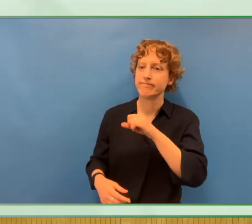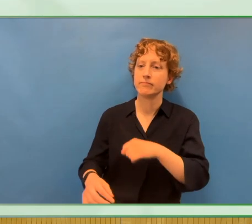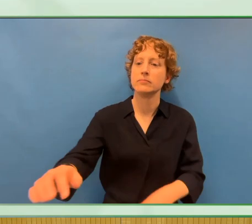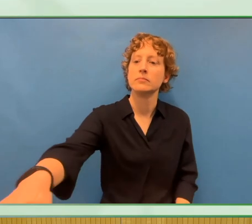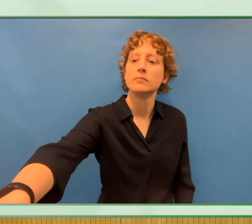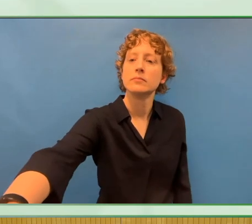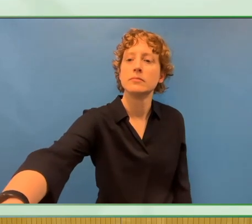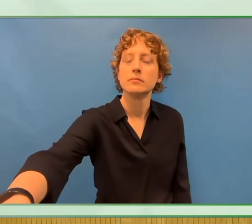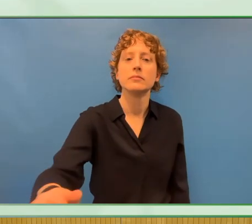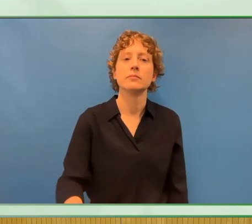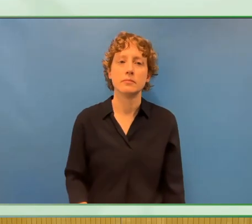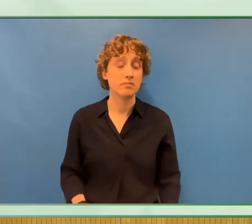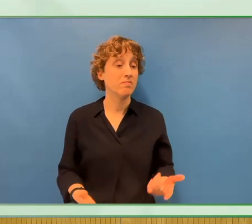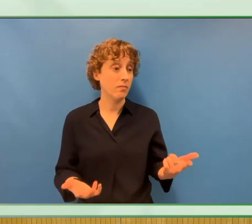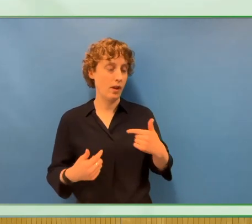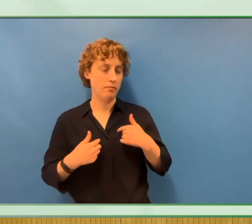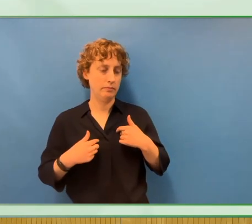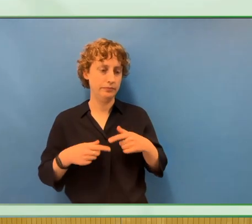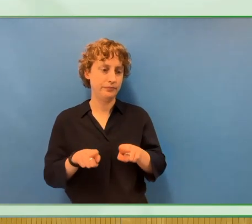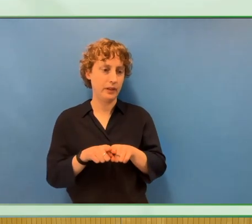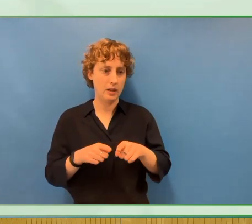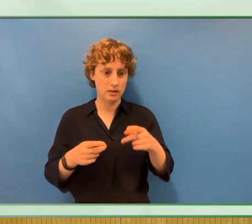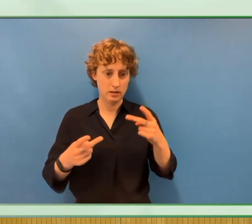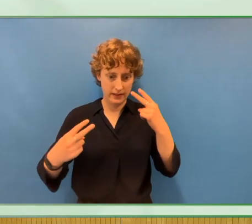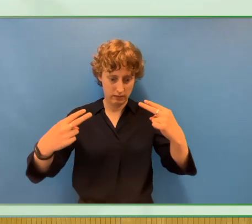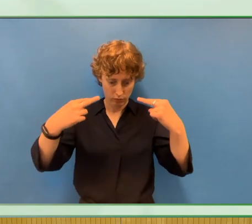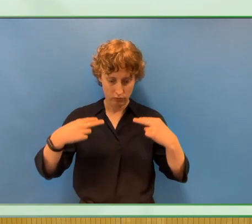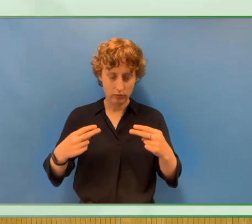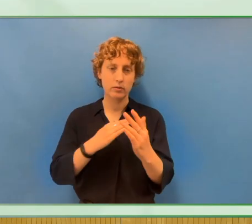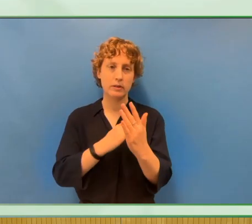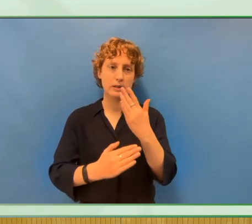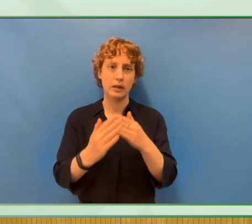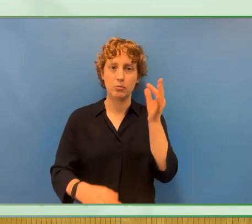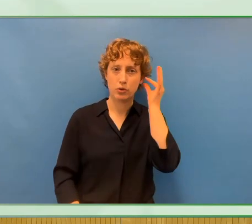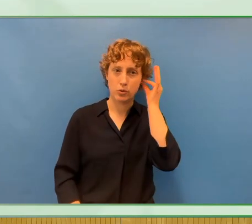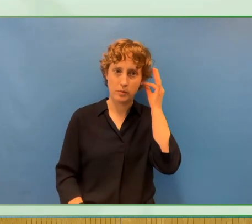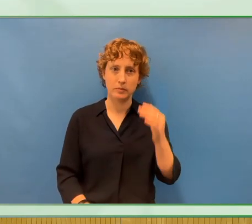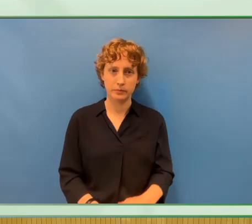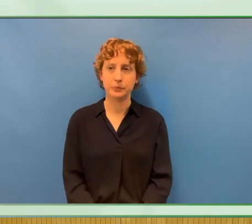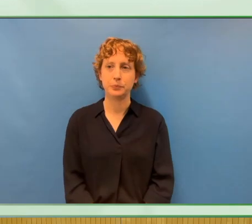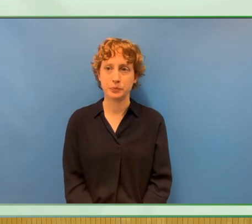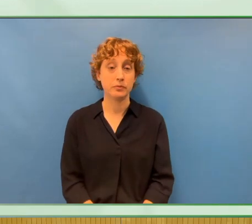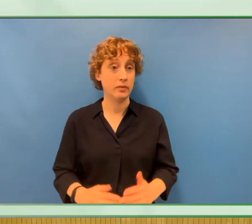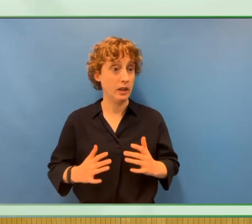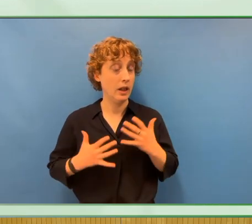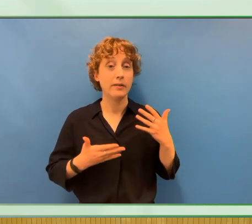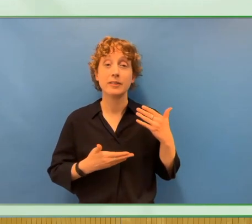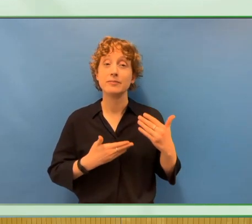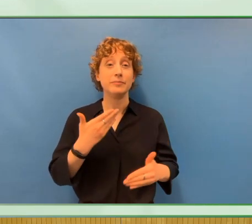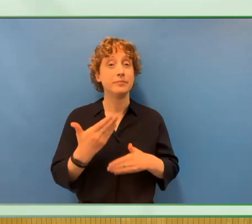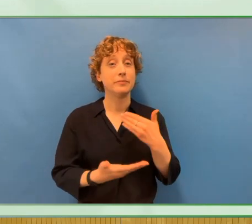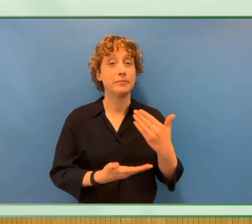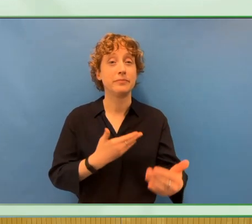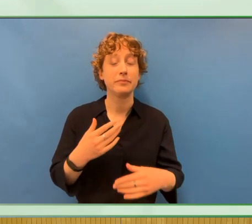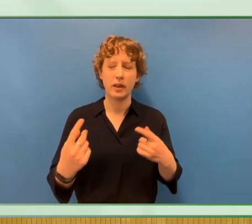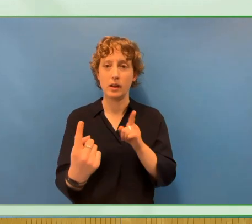disabled person, and I'm speaking as a visibly disabled woman, and all you ever met with is suspicion, and if you need